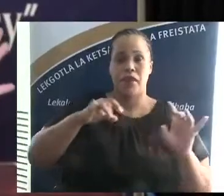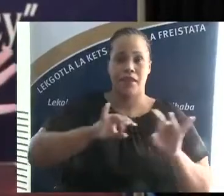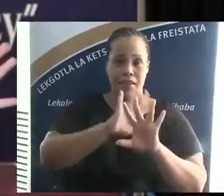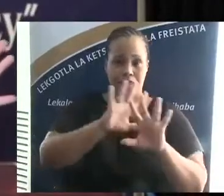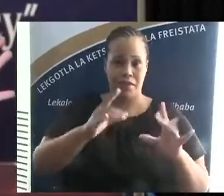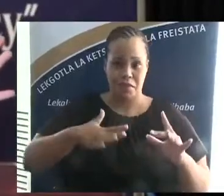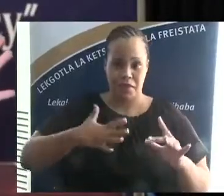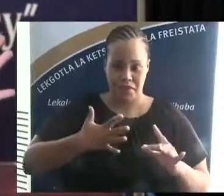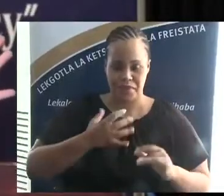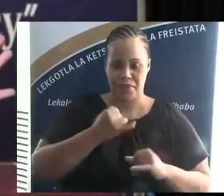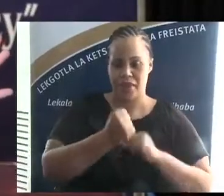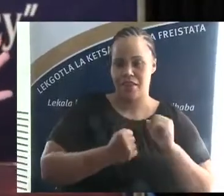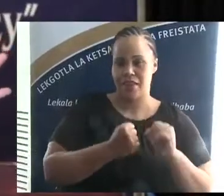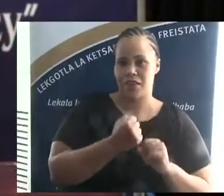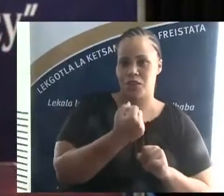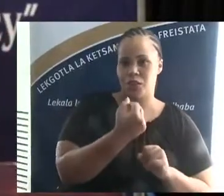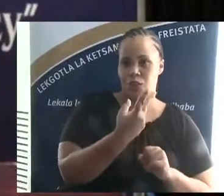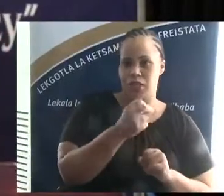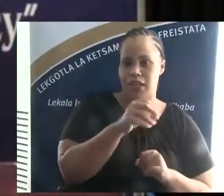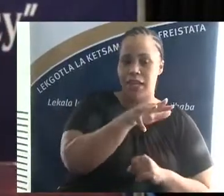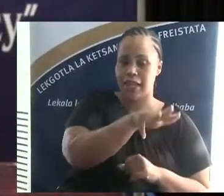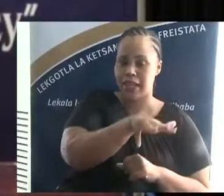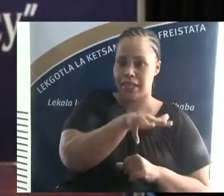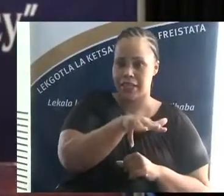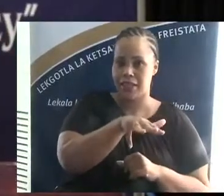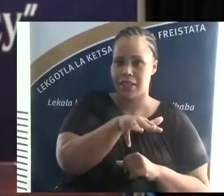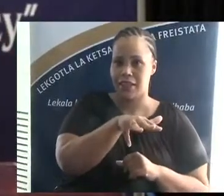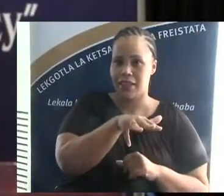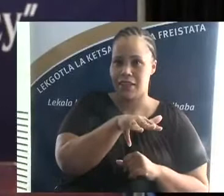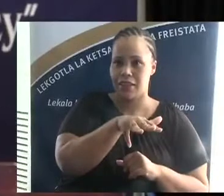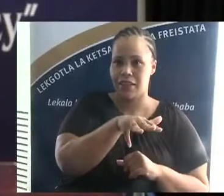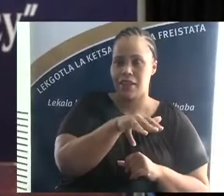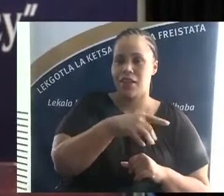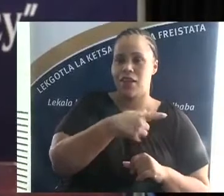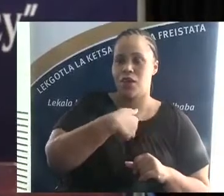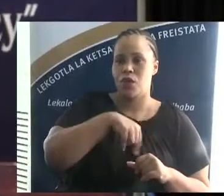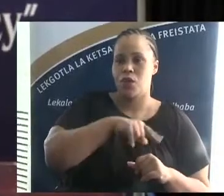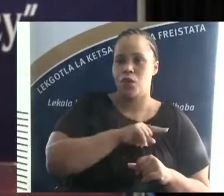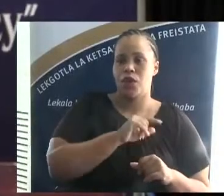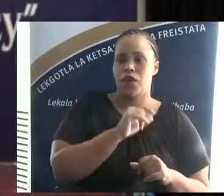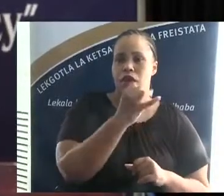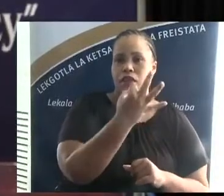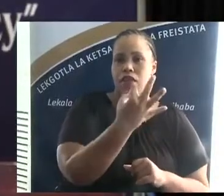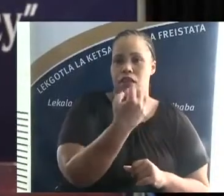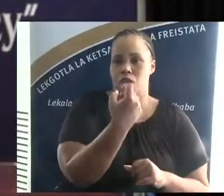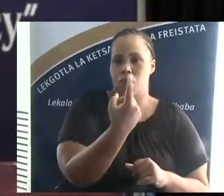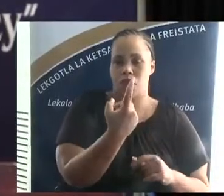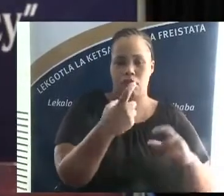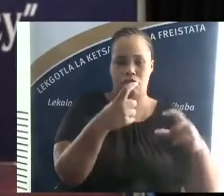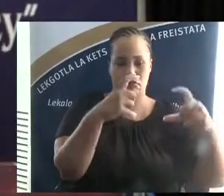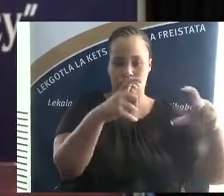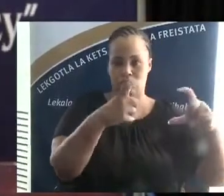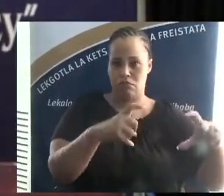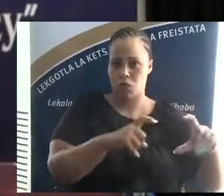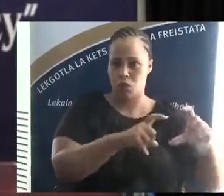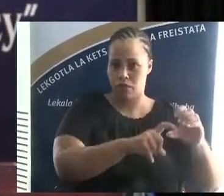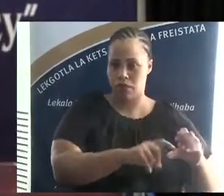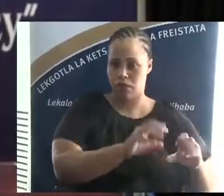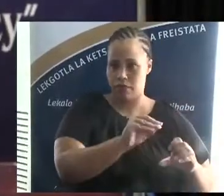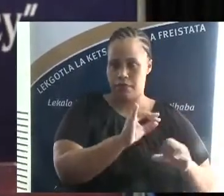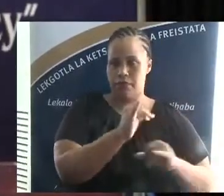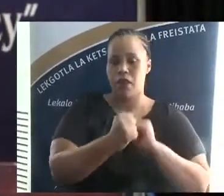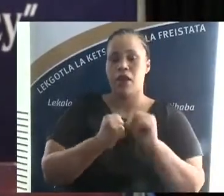in the 1920 financial year, we had 31 disclaimer or qualification paragraphs. In the year